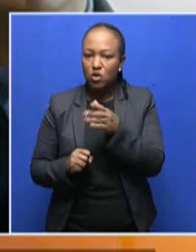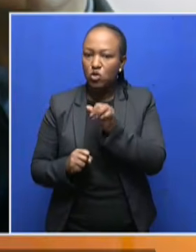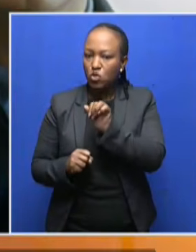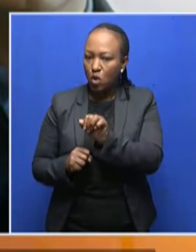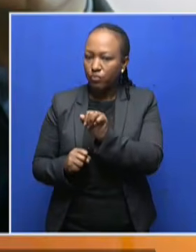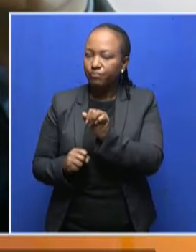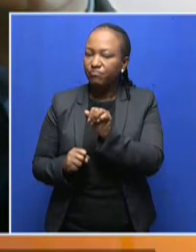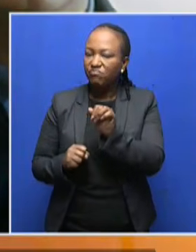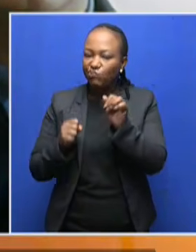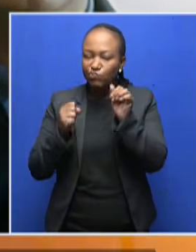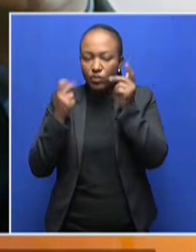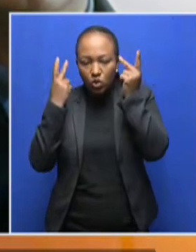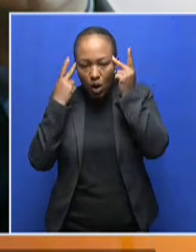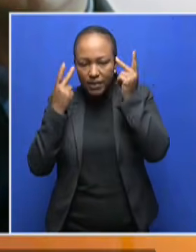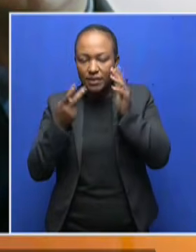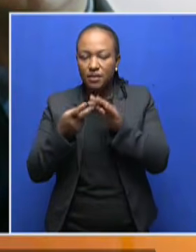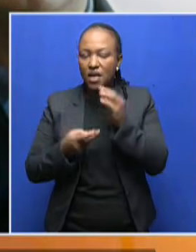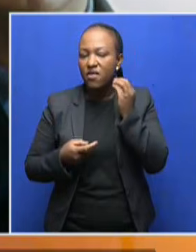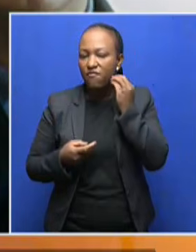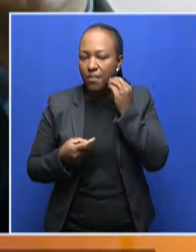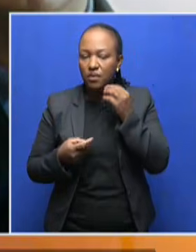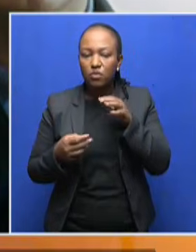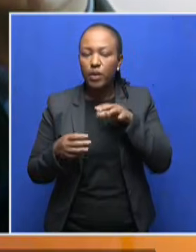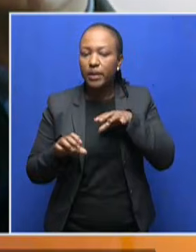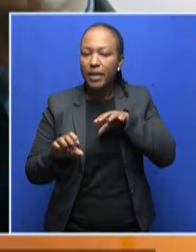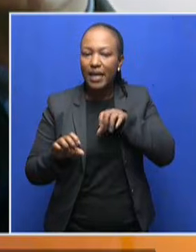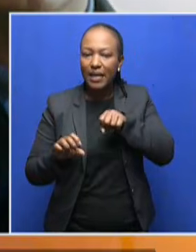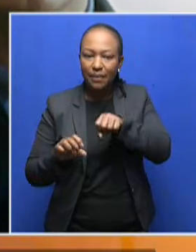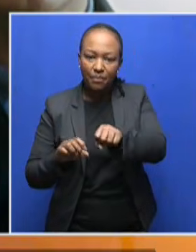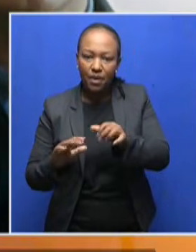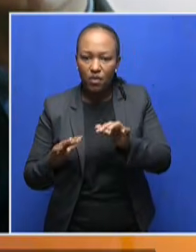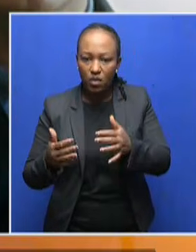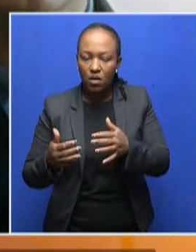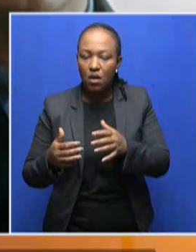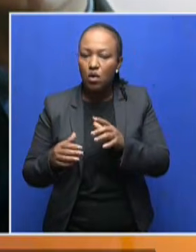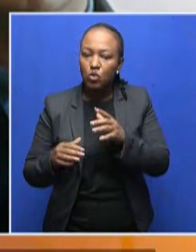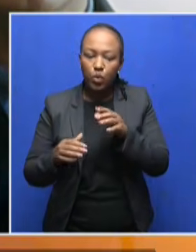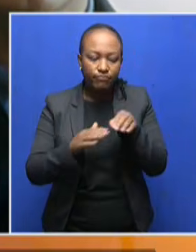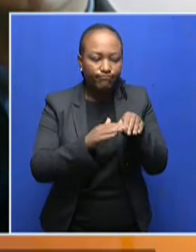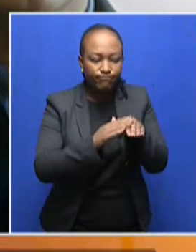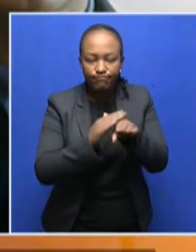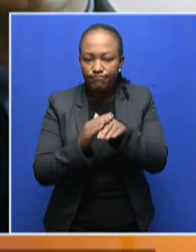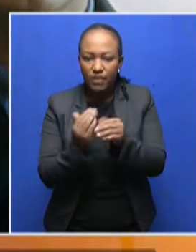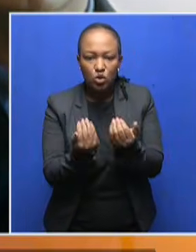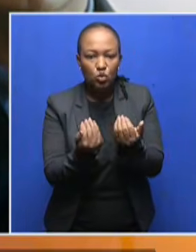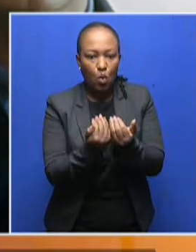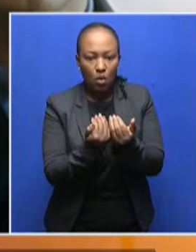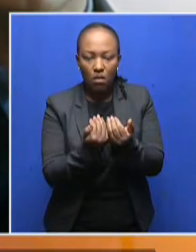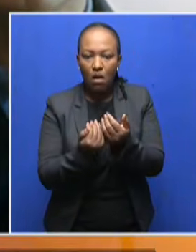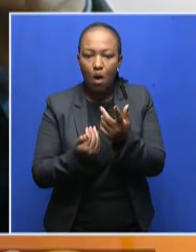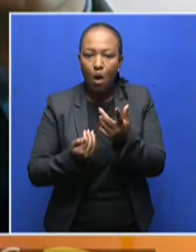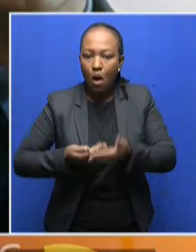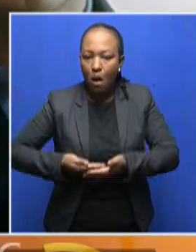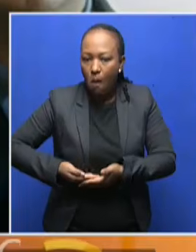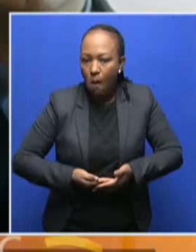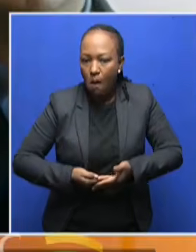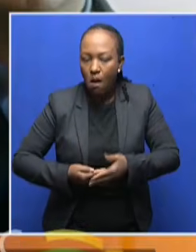how do we do that catch-up? Do we target infants? Do we go to schools? How should government approach